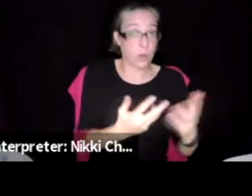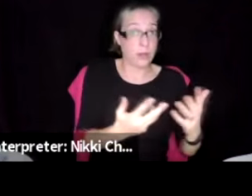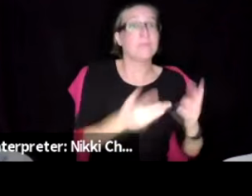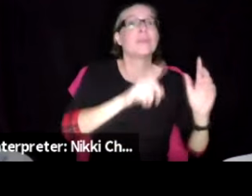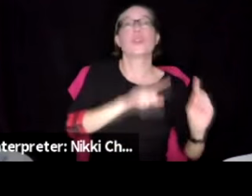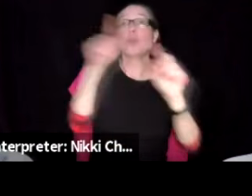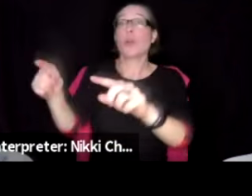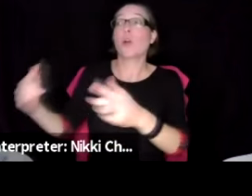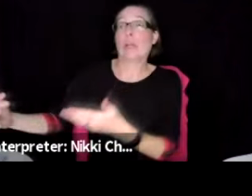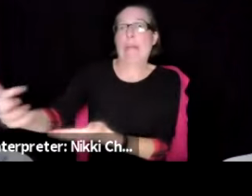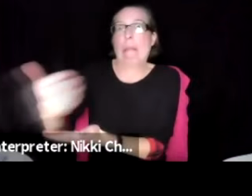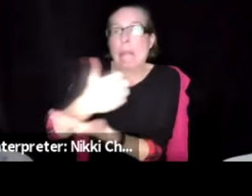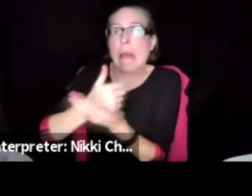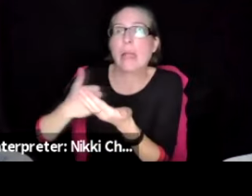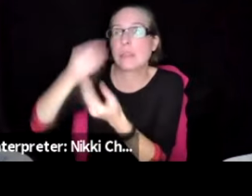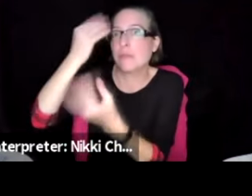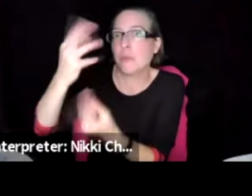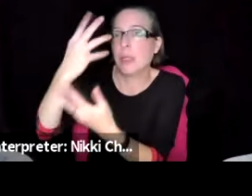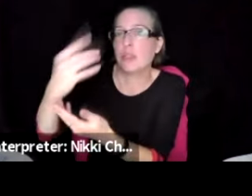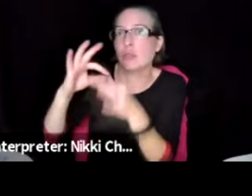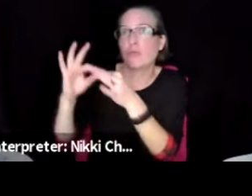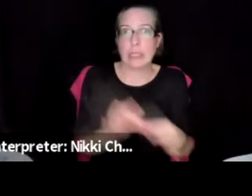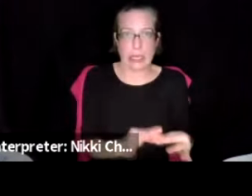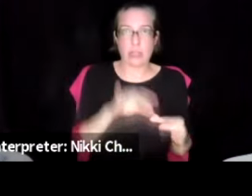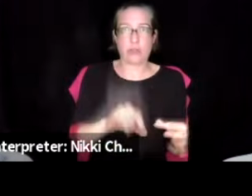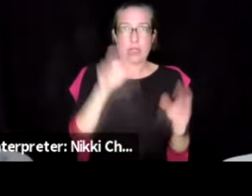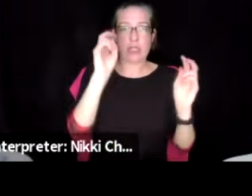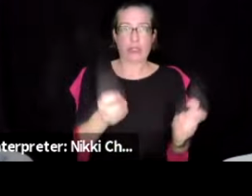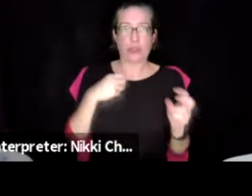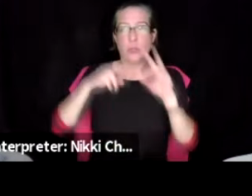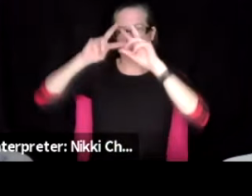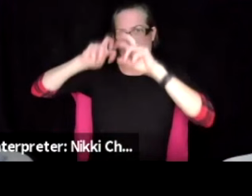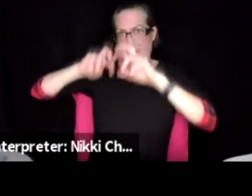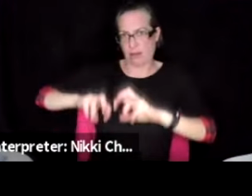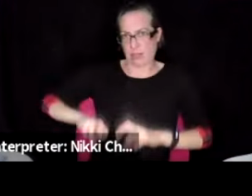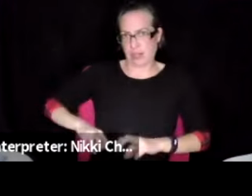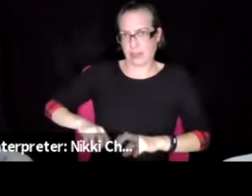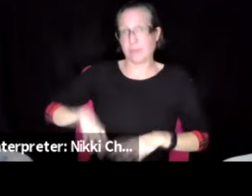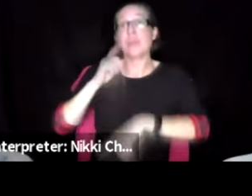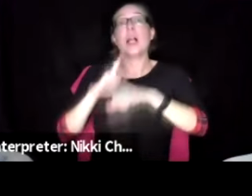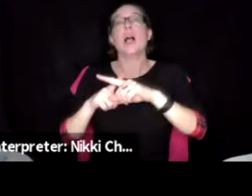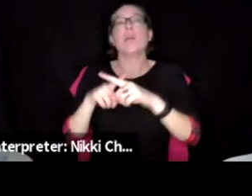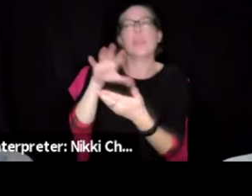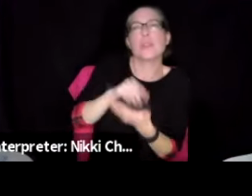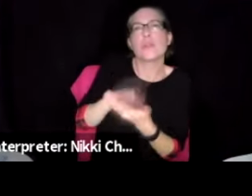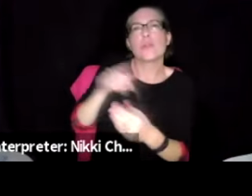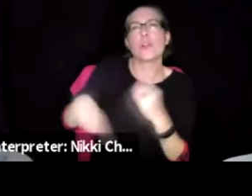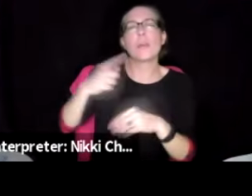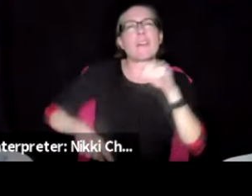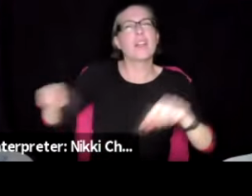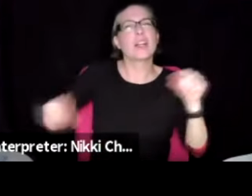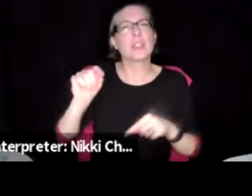more information about the issue. You learn about the tools that you can use to investigate your issue and